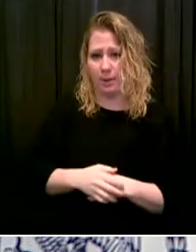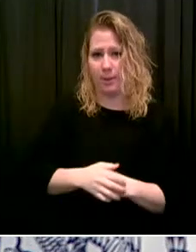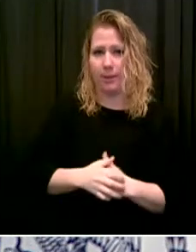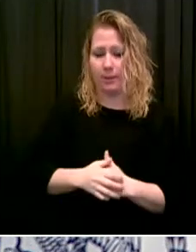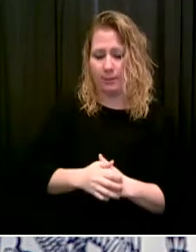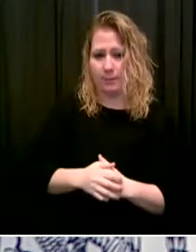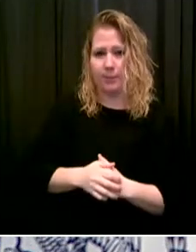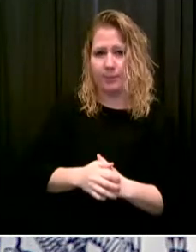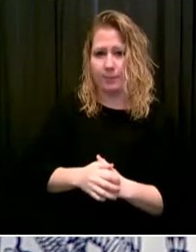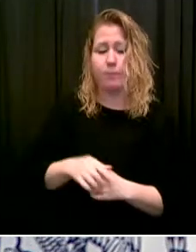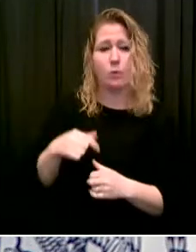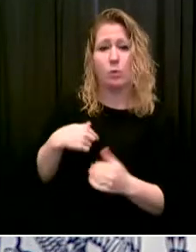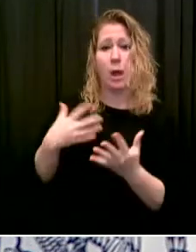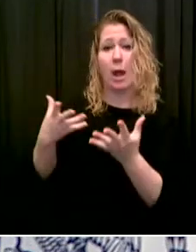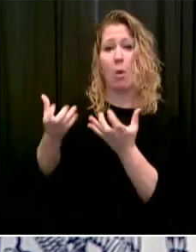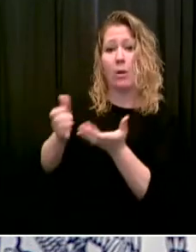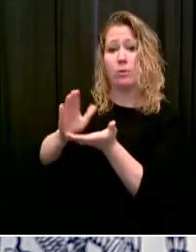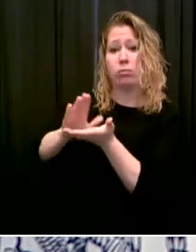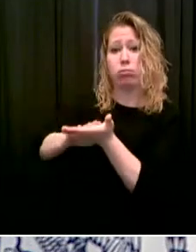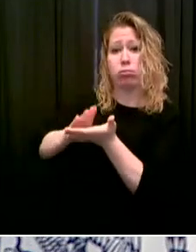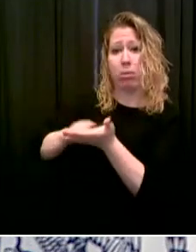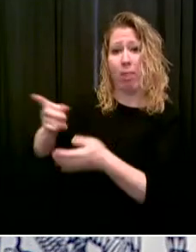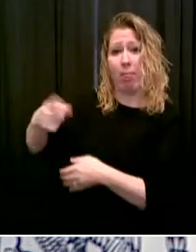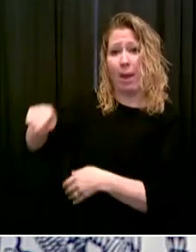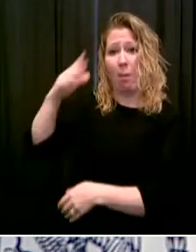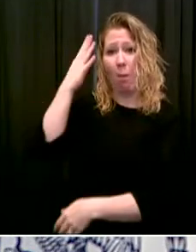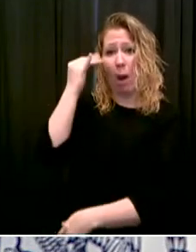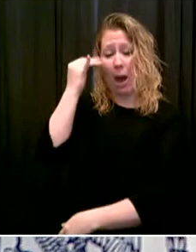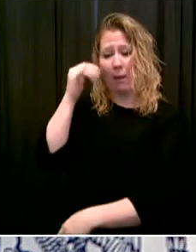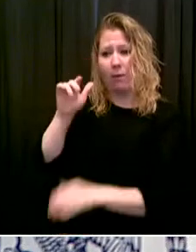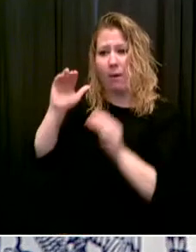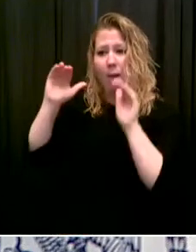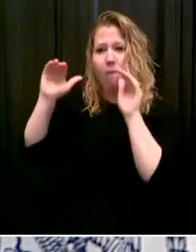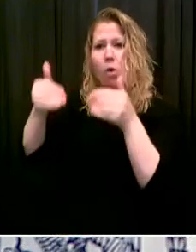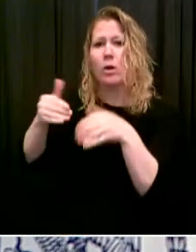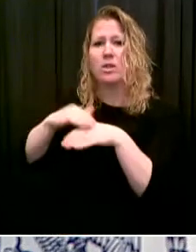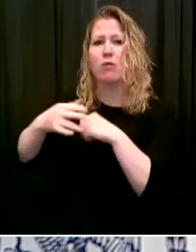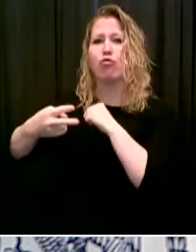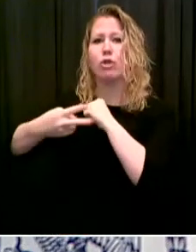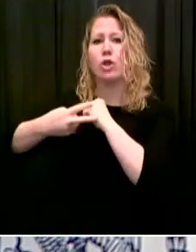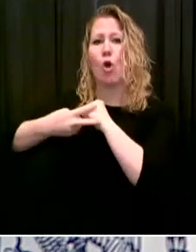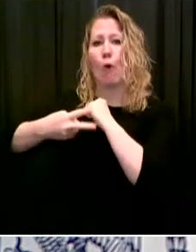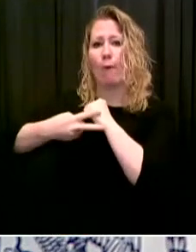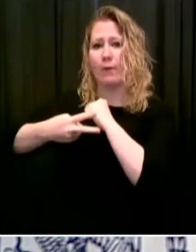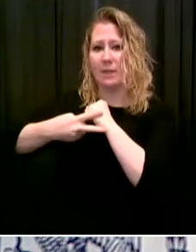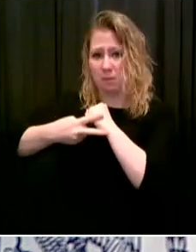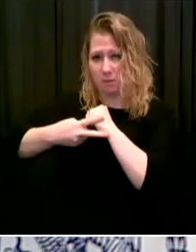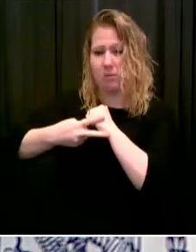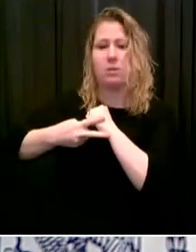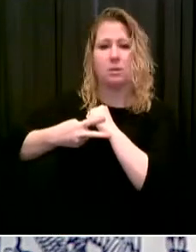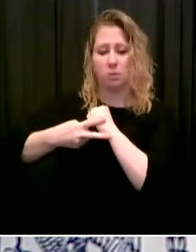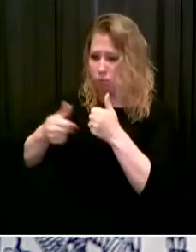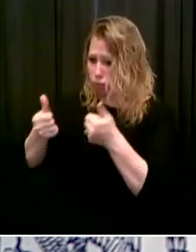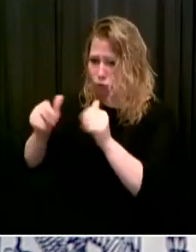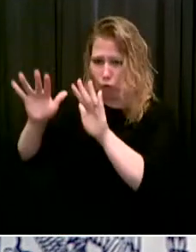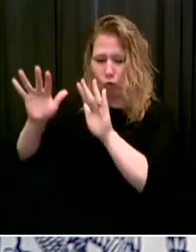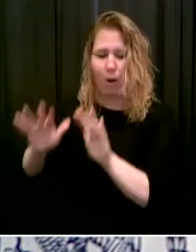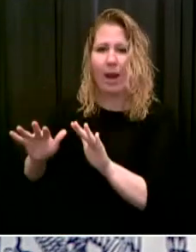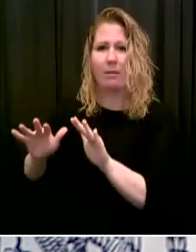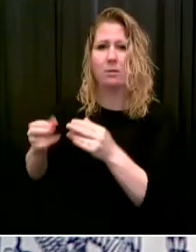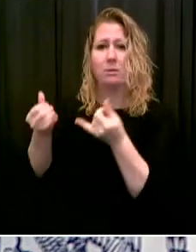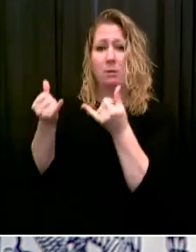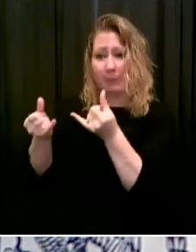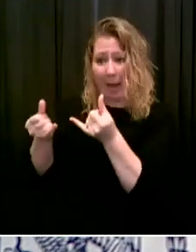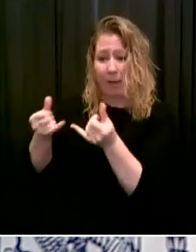on reserves. We've continued to build up reserves. That's a real conversation too. What's the next step we should take in building reserves